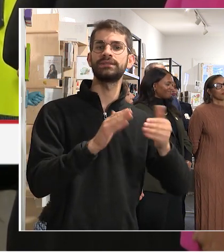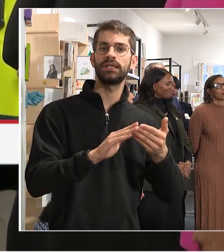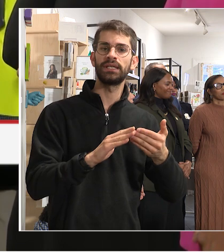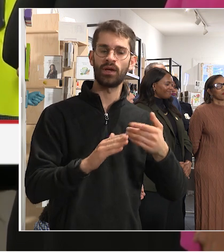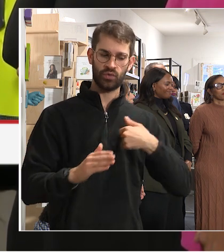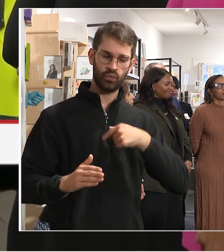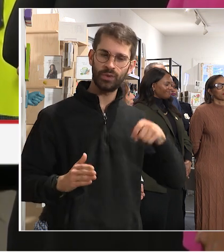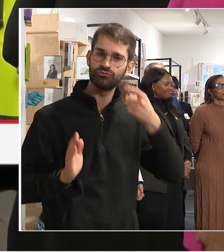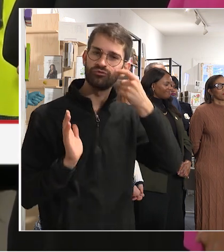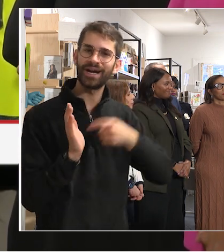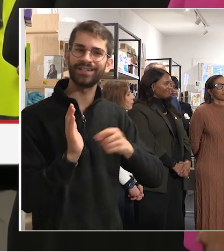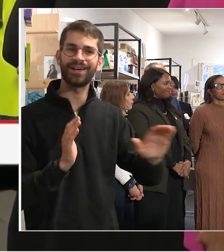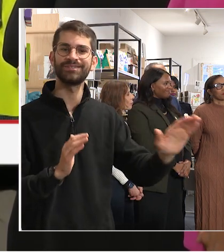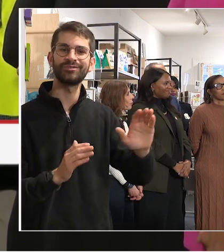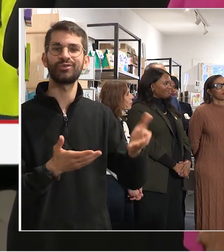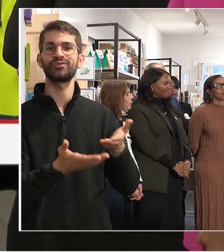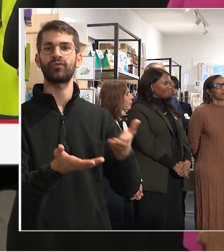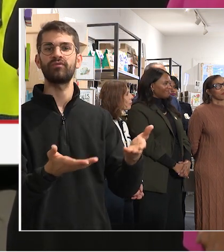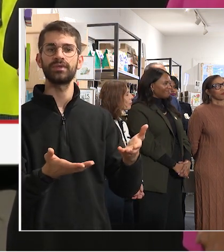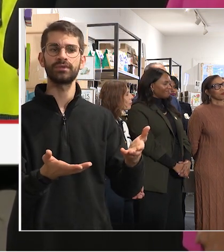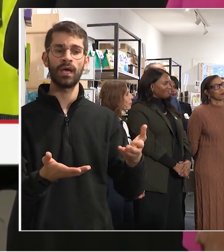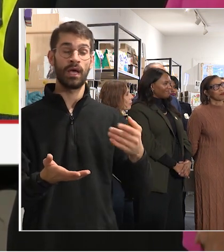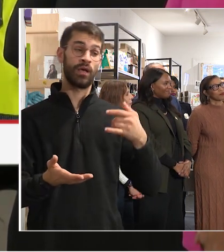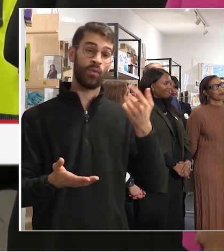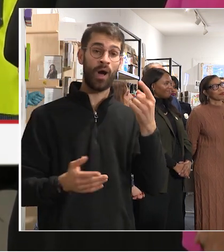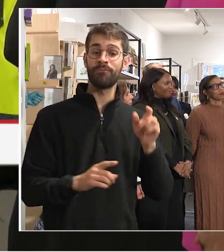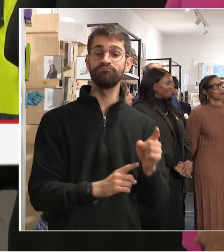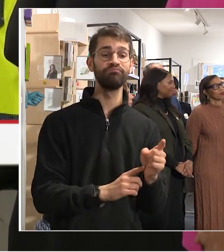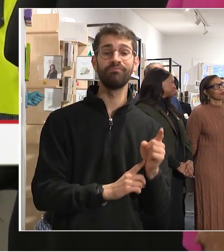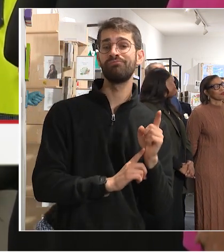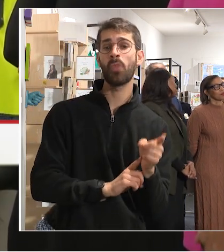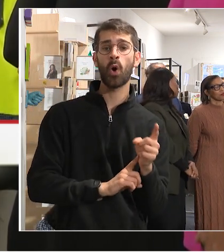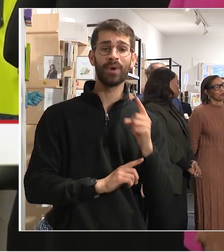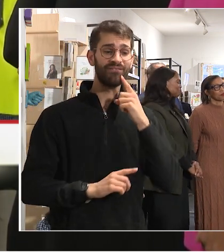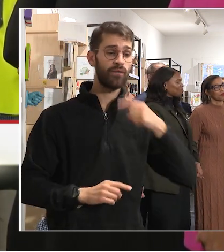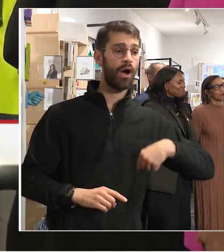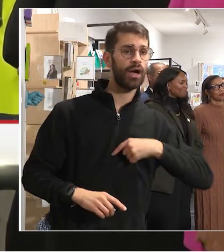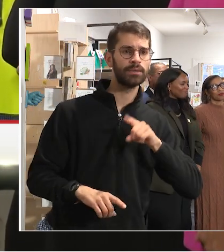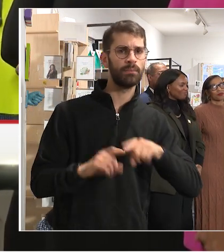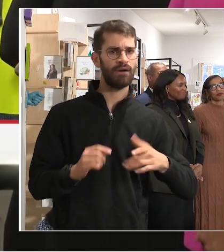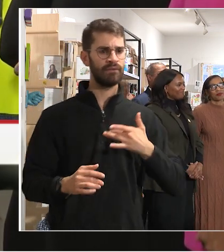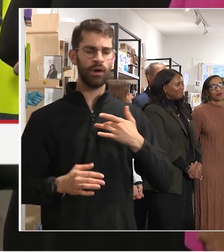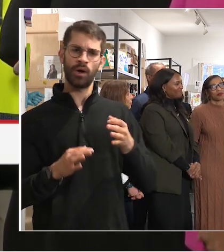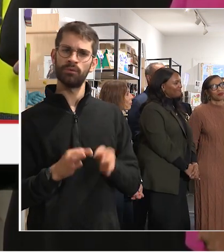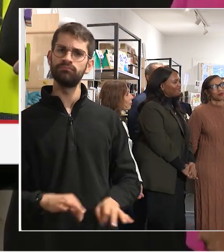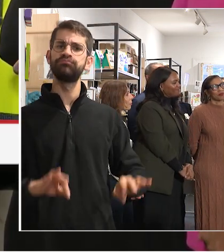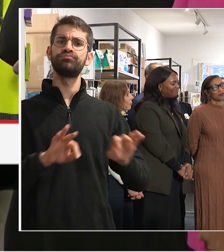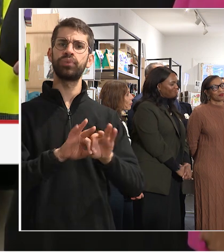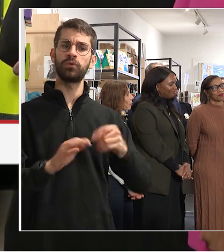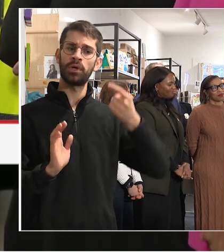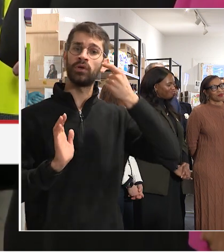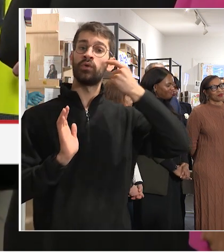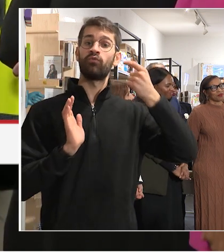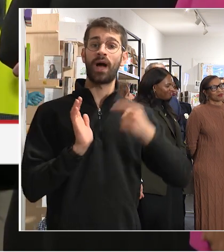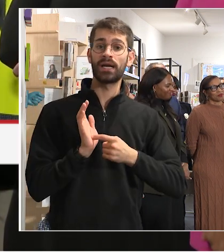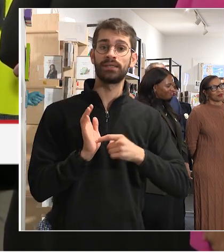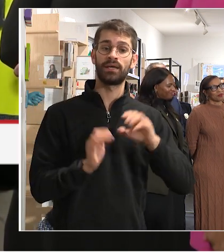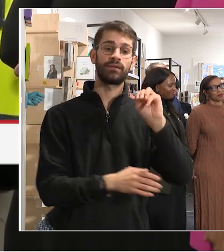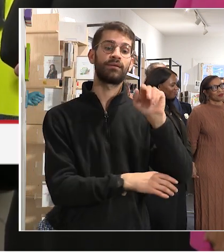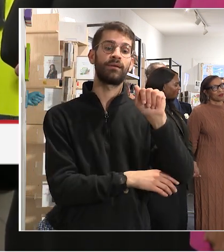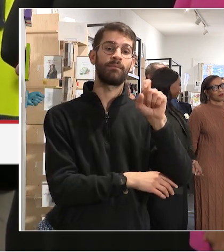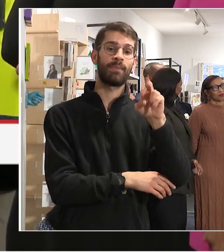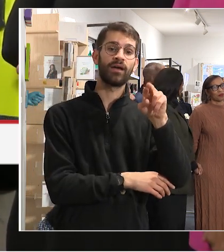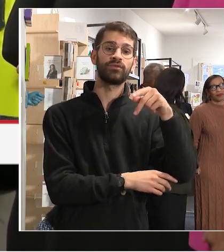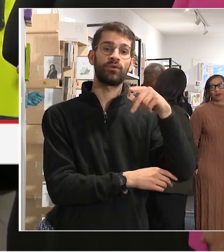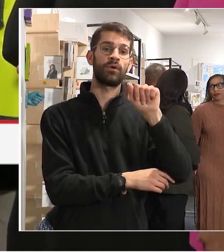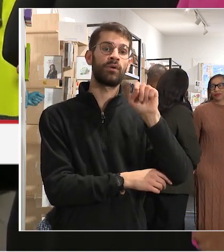a small moment, and it's a big moment for me and maybe a big moment for her, but a small moment for some, to recognize our Master Patrol Officer,